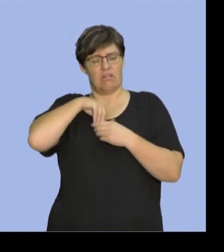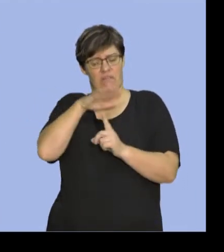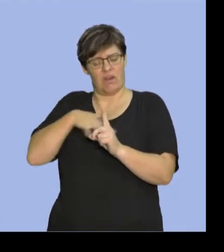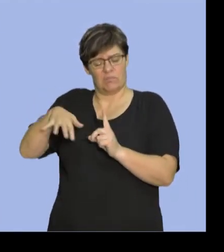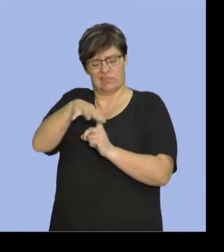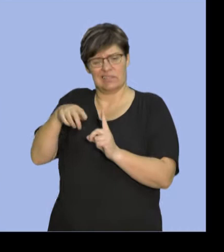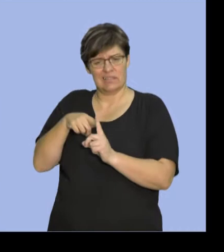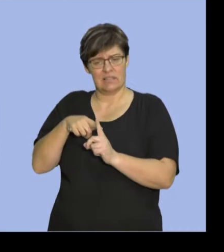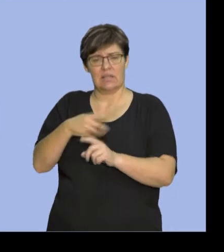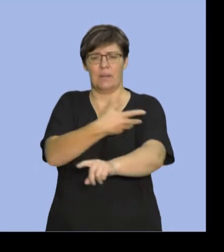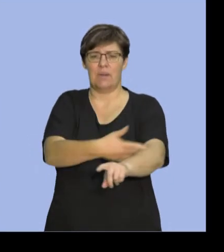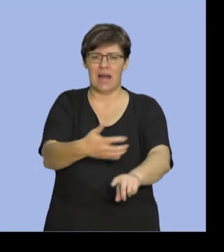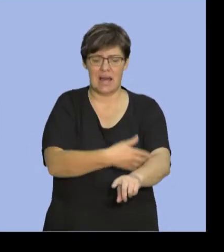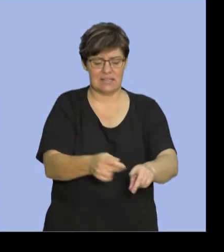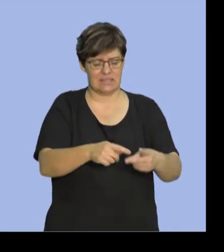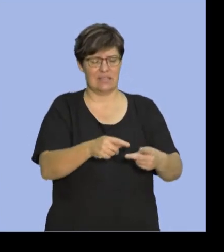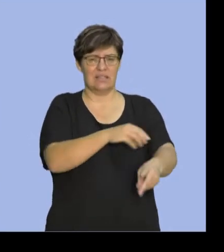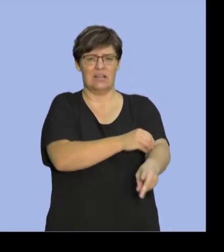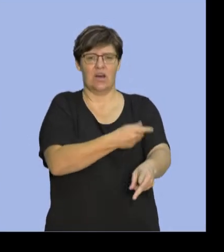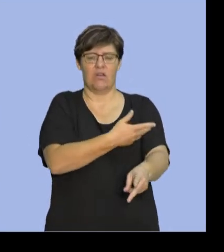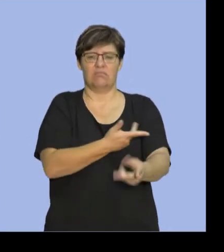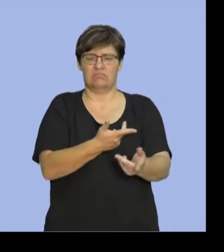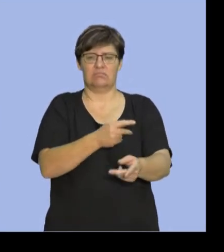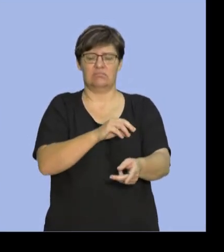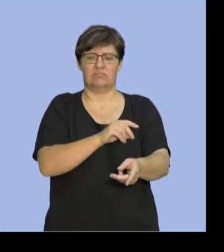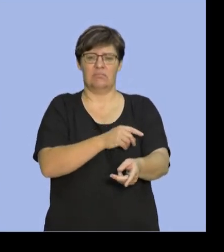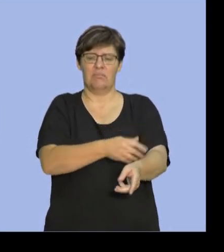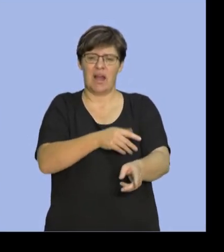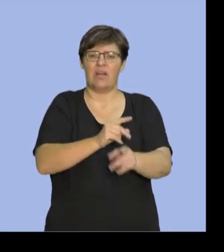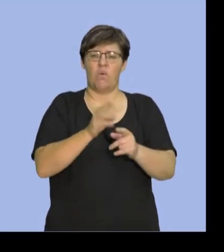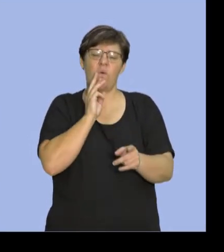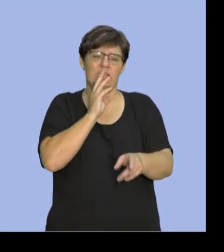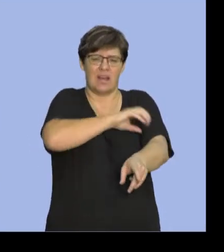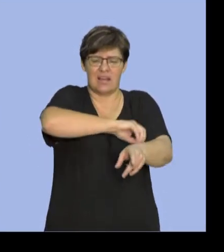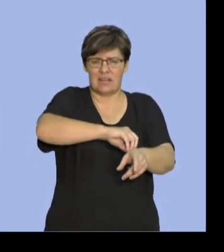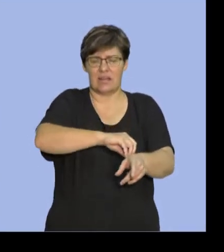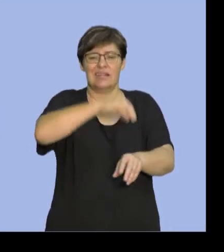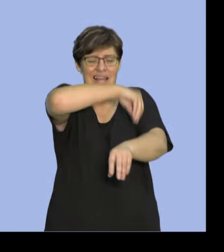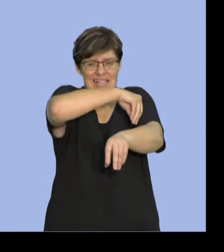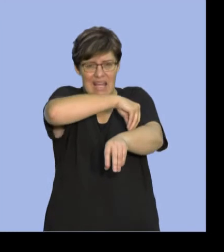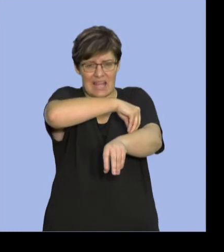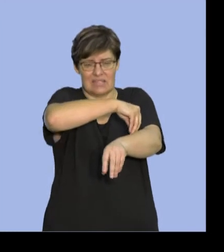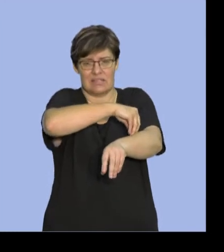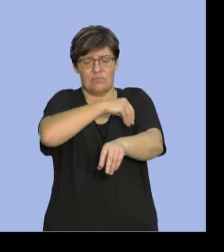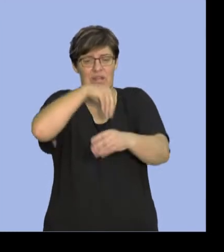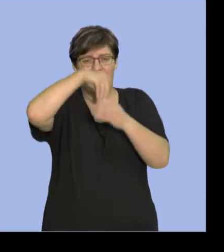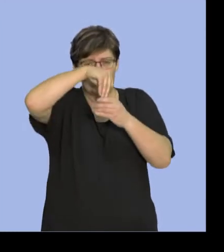the blood and the tissue fluid that surrounds the cells of the body. And that's essentially what the internal environment